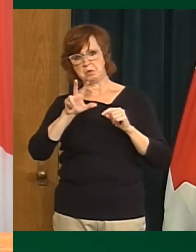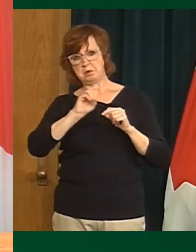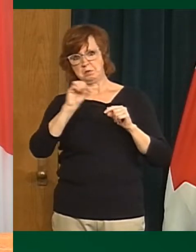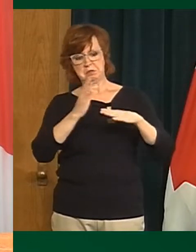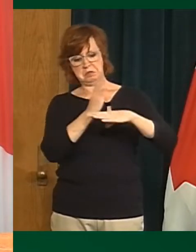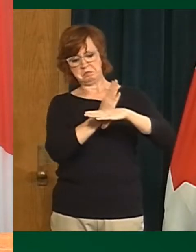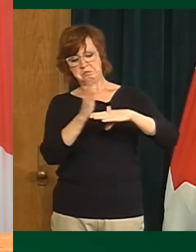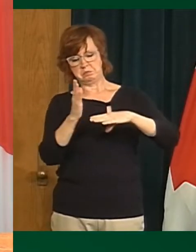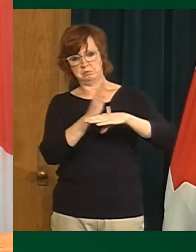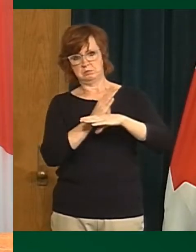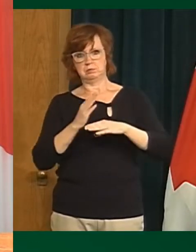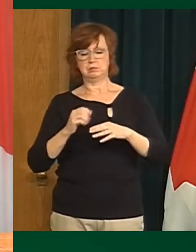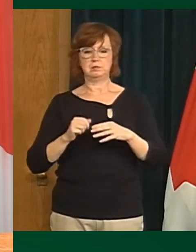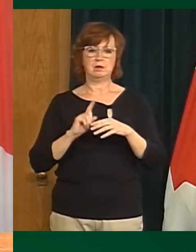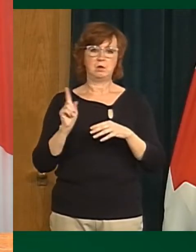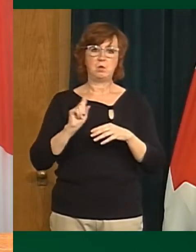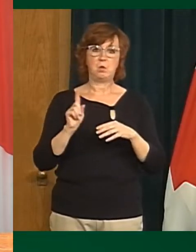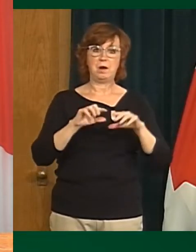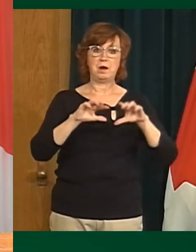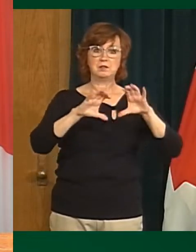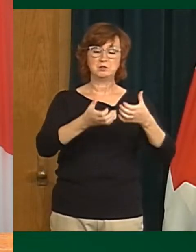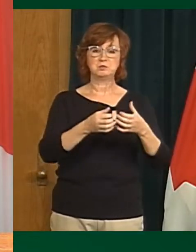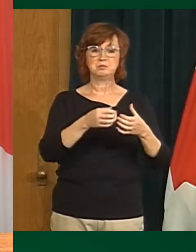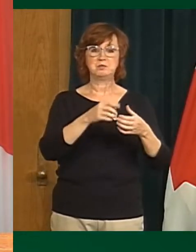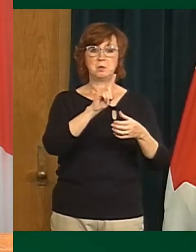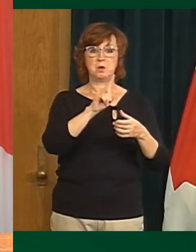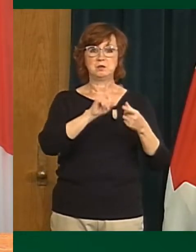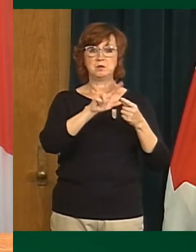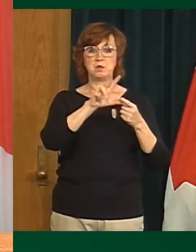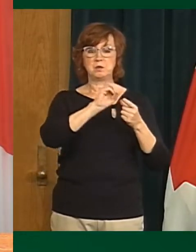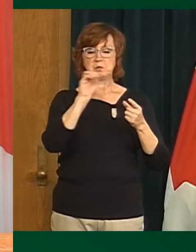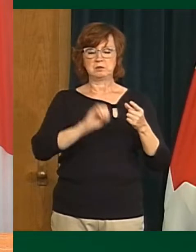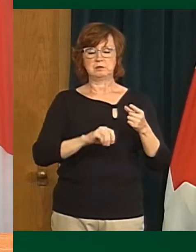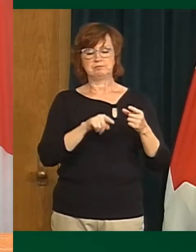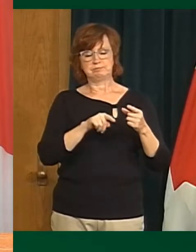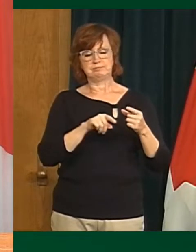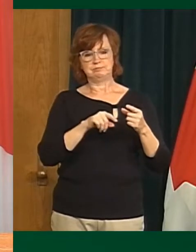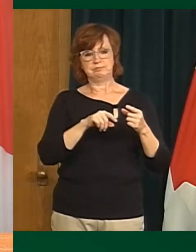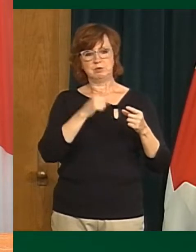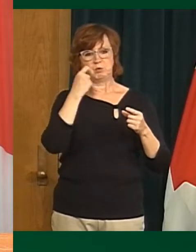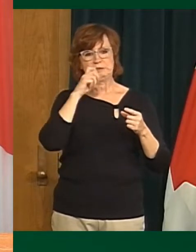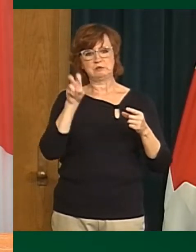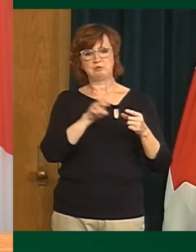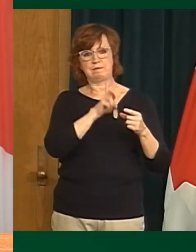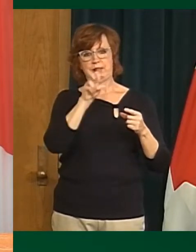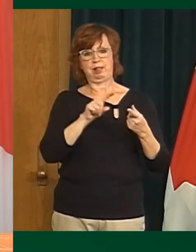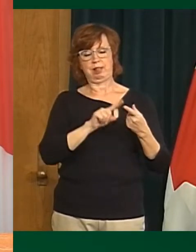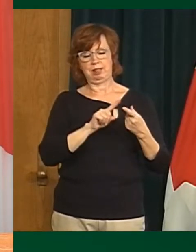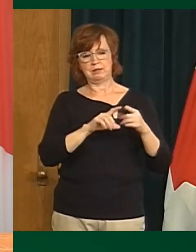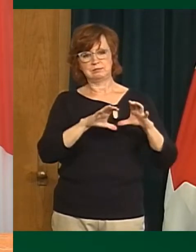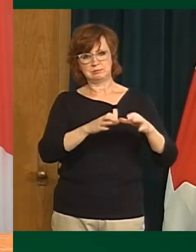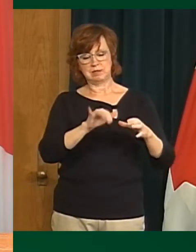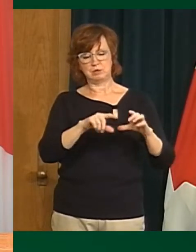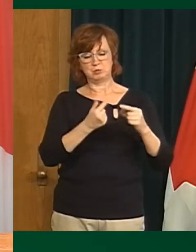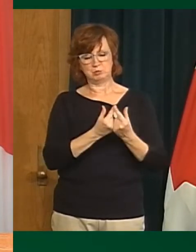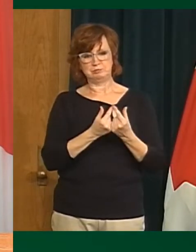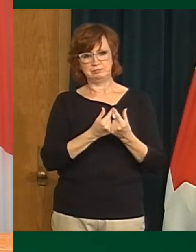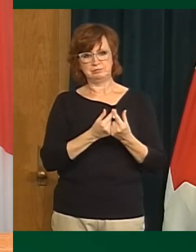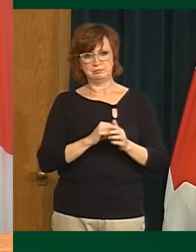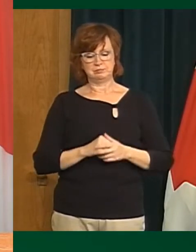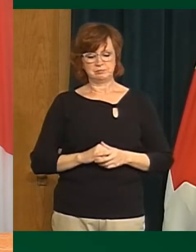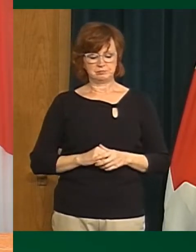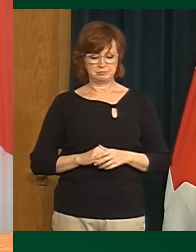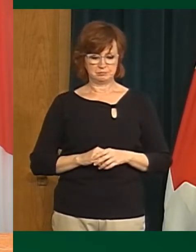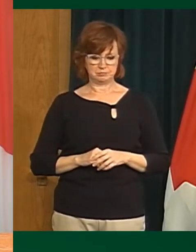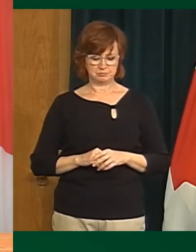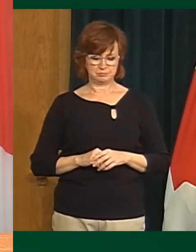a close household contact. So as our situation has evolved and will continue to evolve, that's the kind of analysis we'll have to continue to do, and that also provide